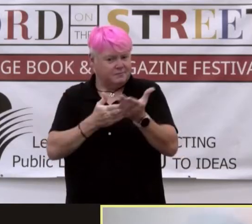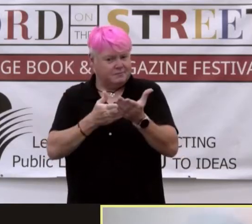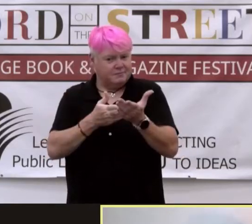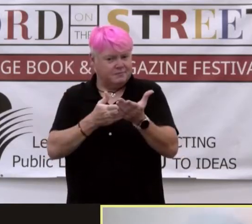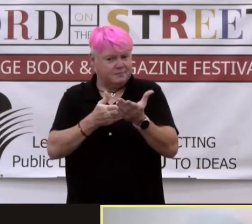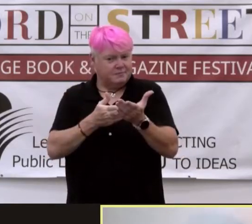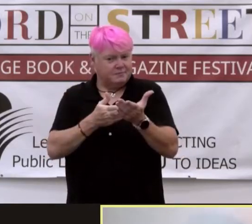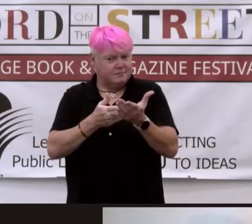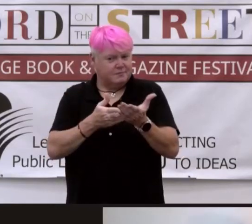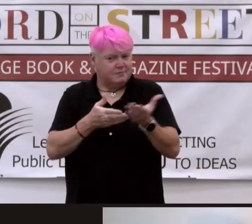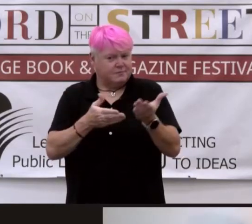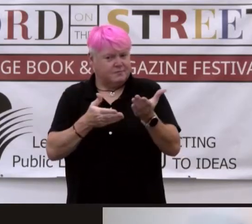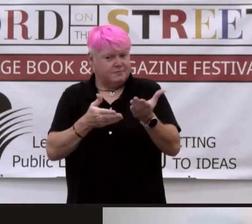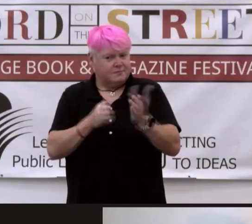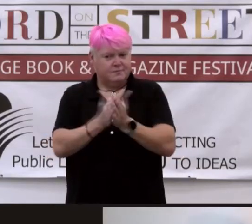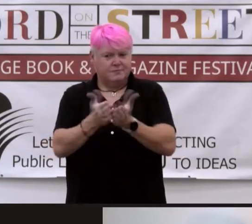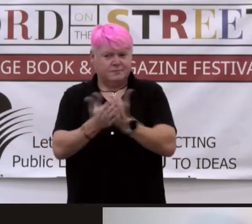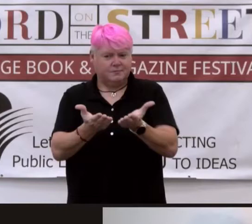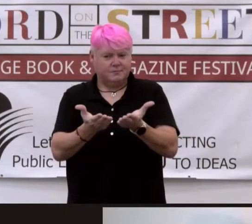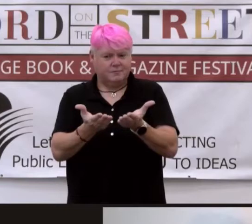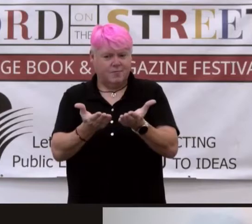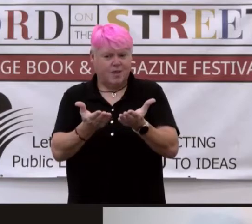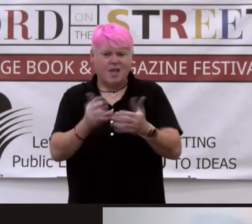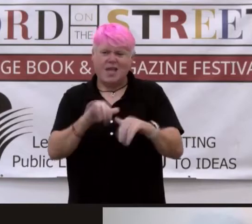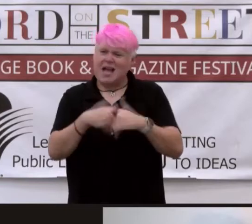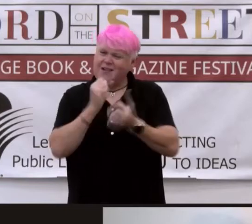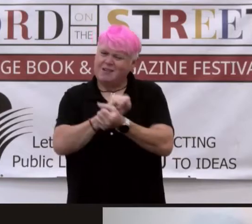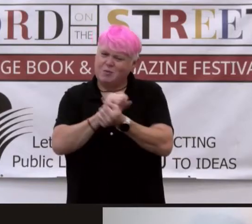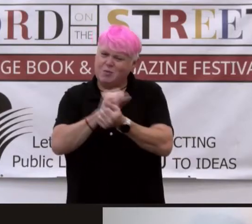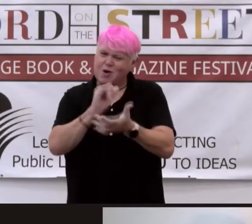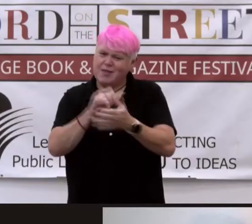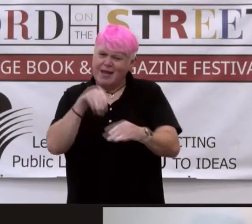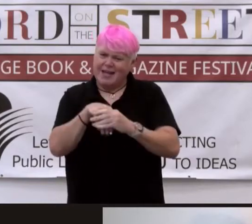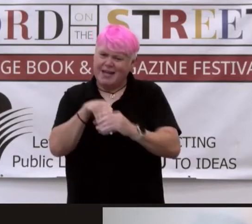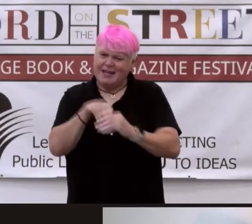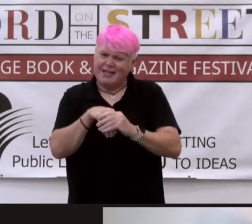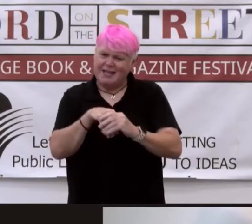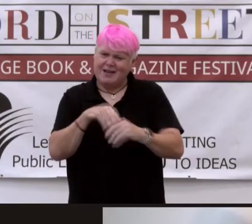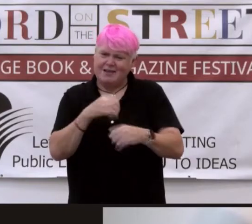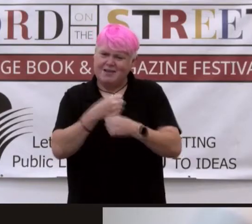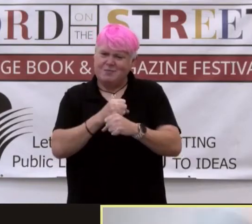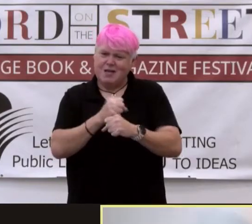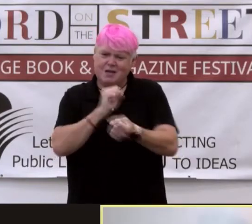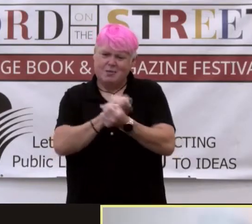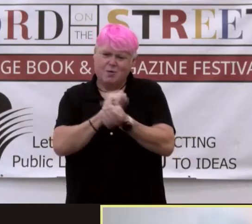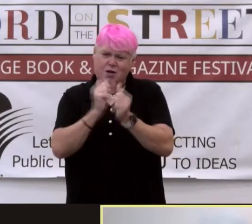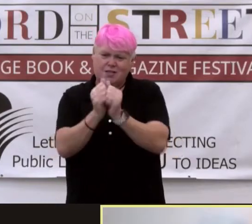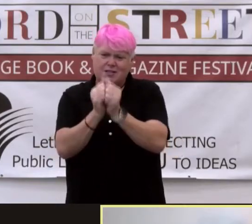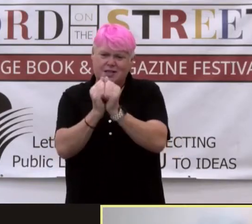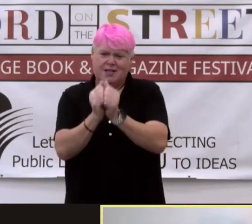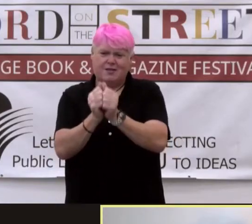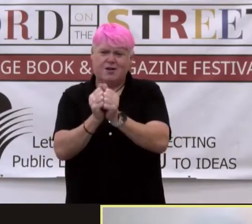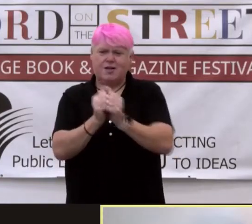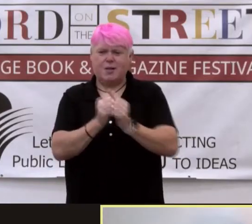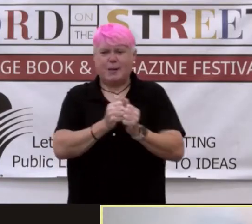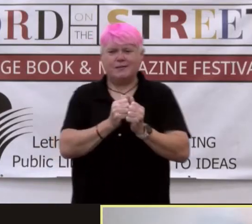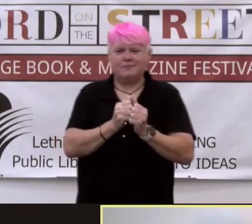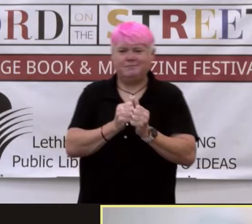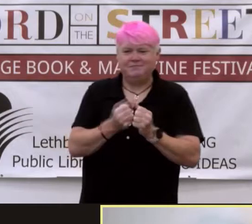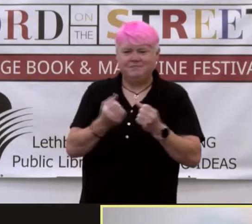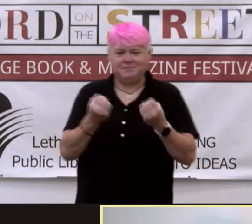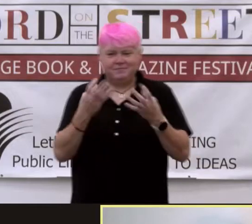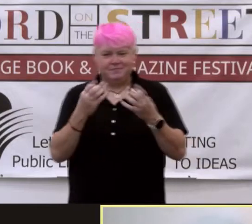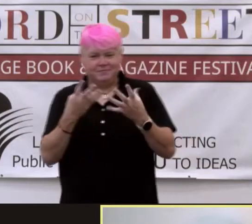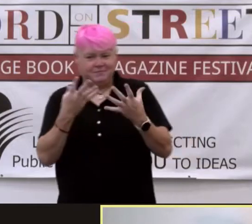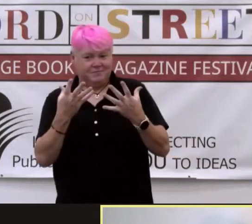like, I guess, working that in and making that all work together? It was a lot simpler for